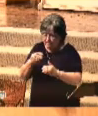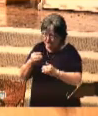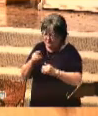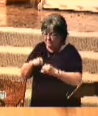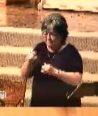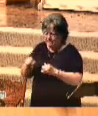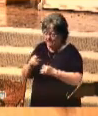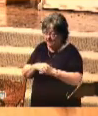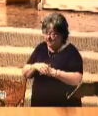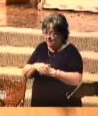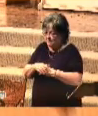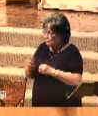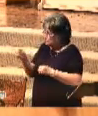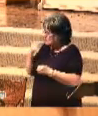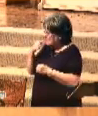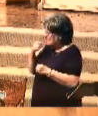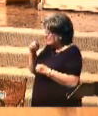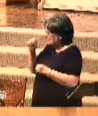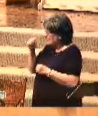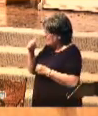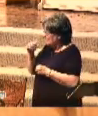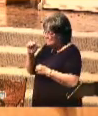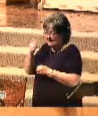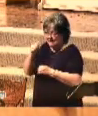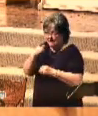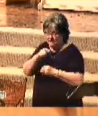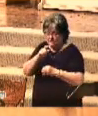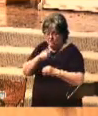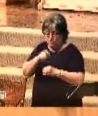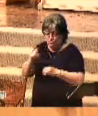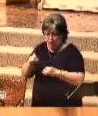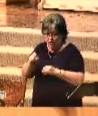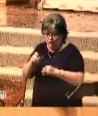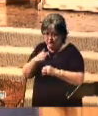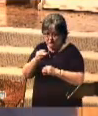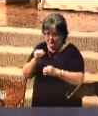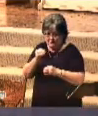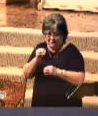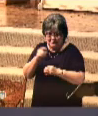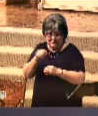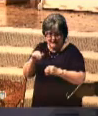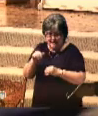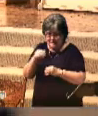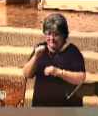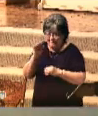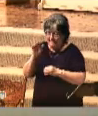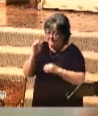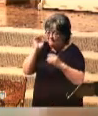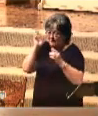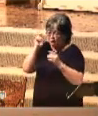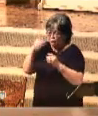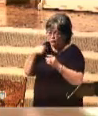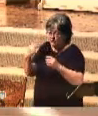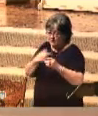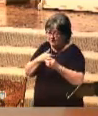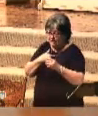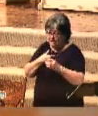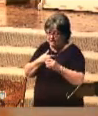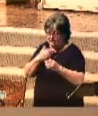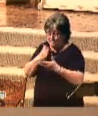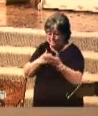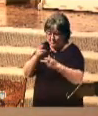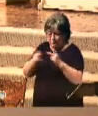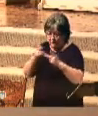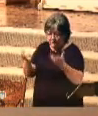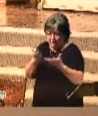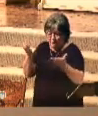Guess what? I've still got 10 toes and 10 fingers. Guess what? I can hear. And we've got folks right over here that can't hear, that depend